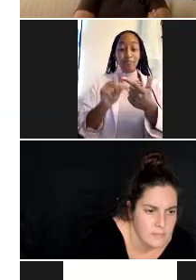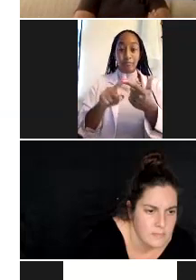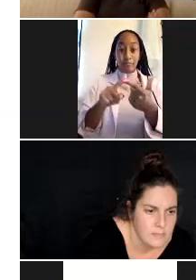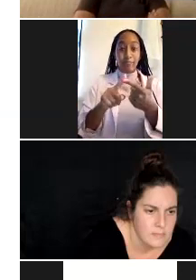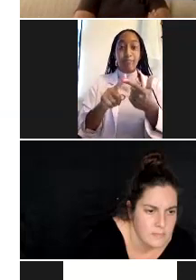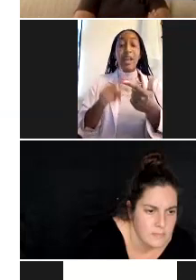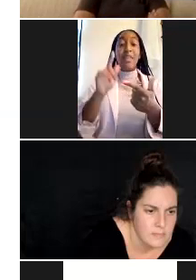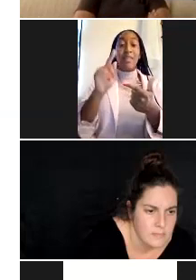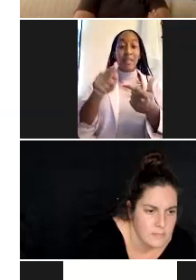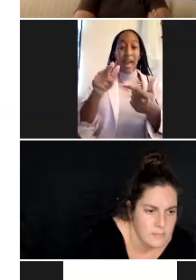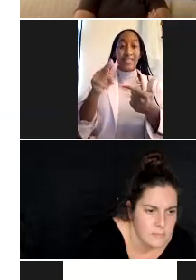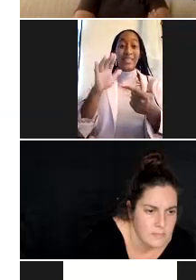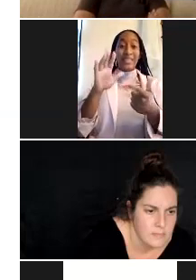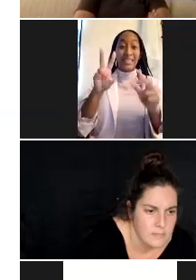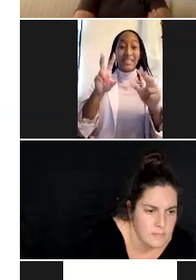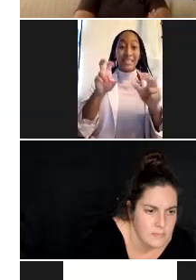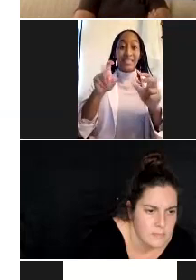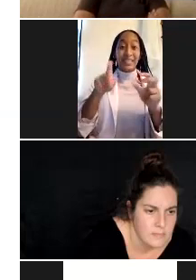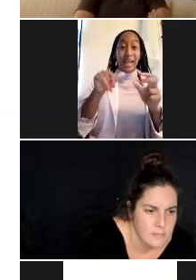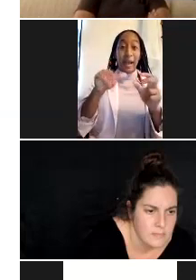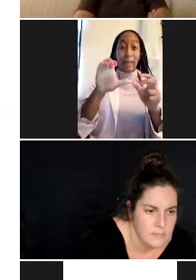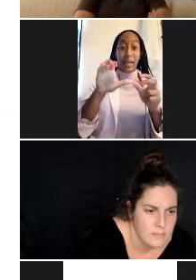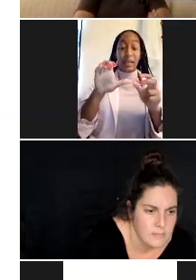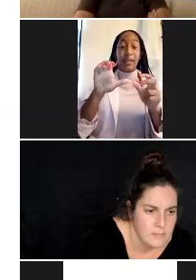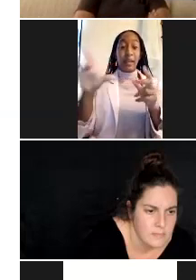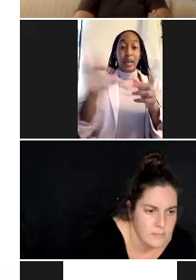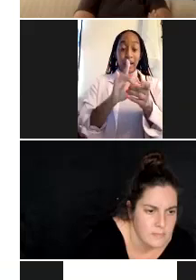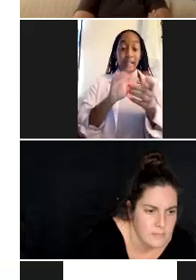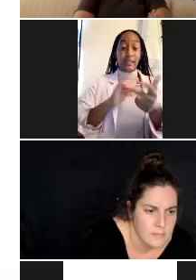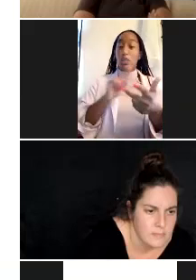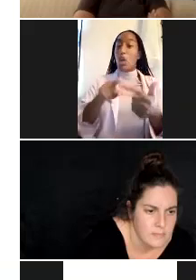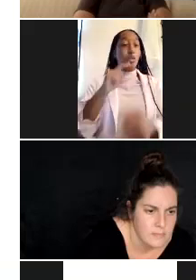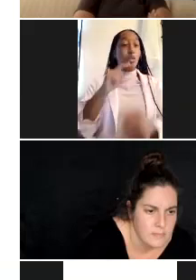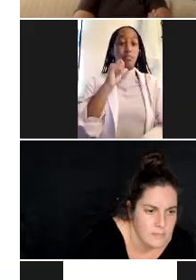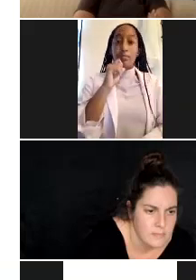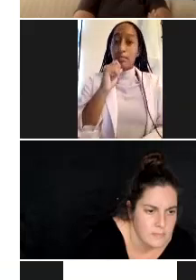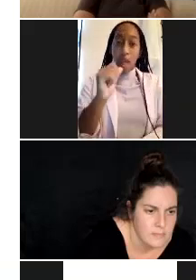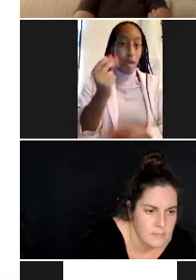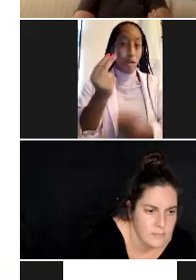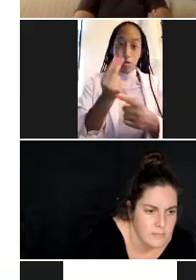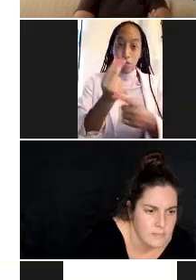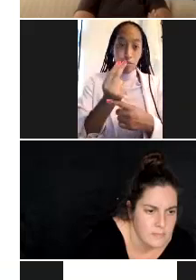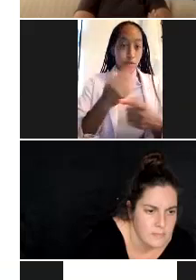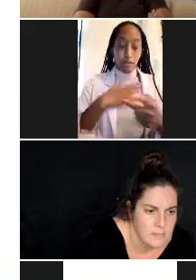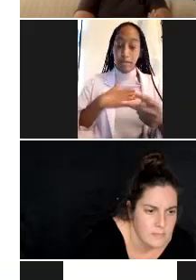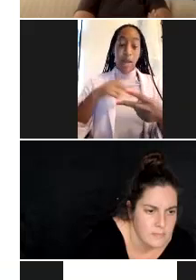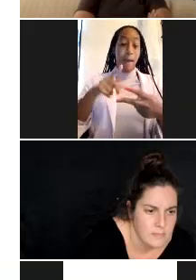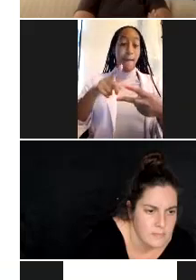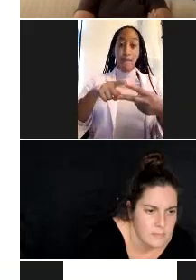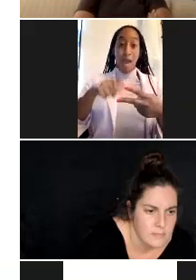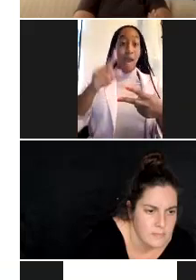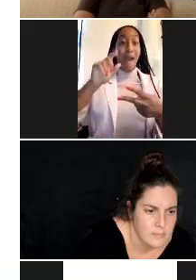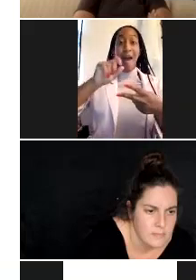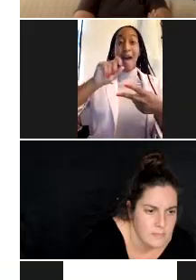extra notes that are in the announcements. And your study